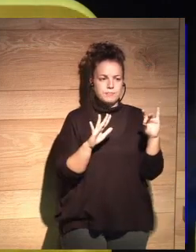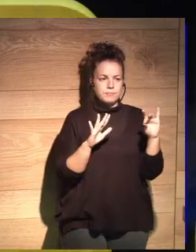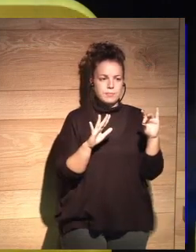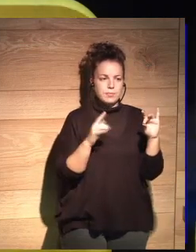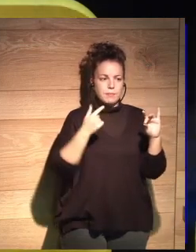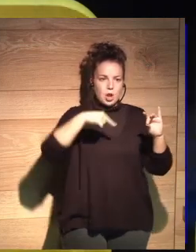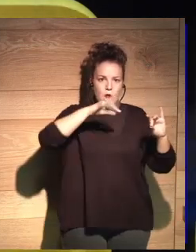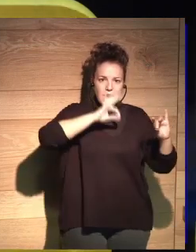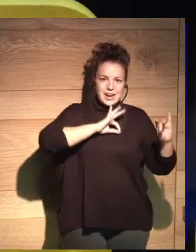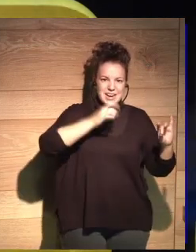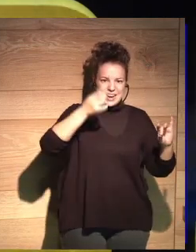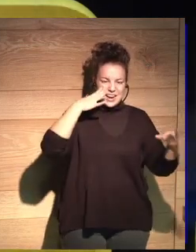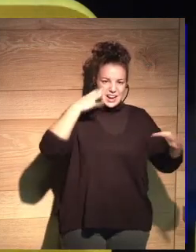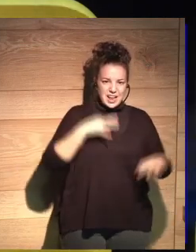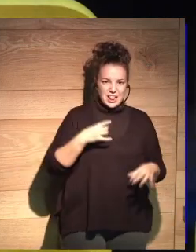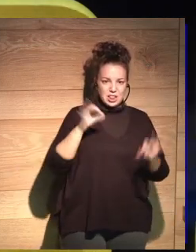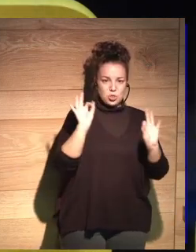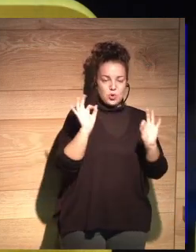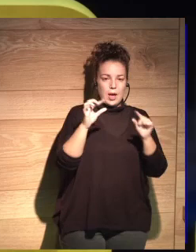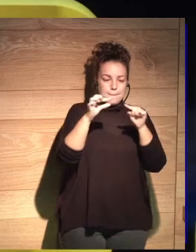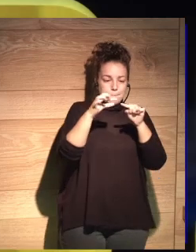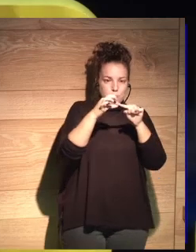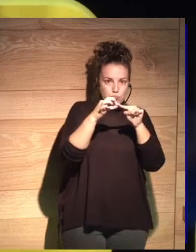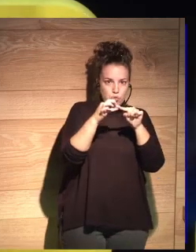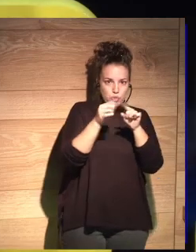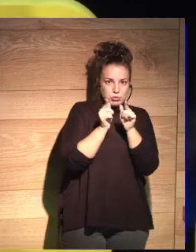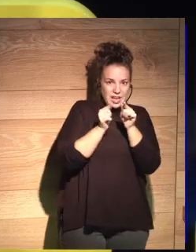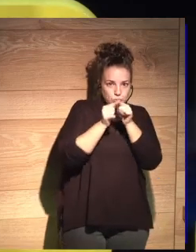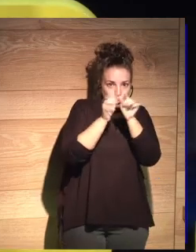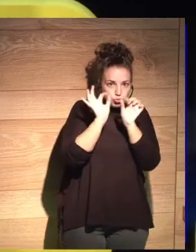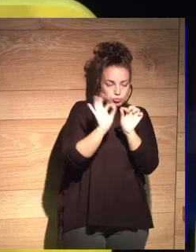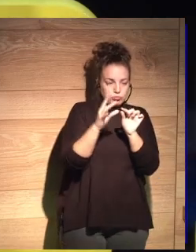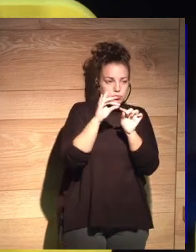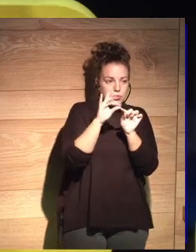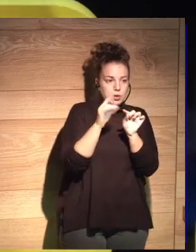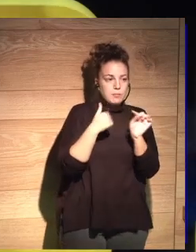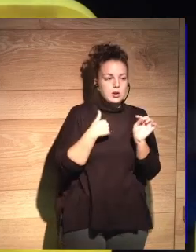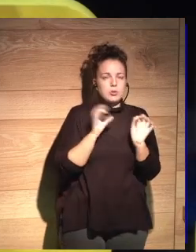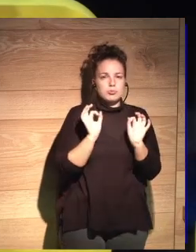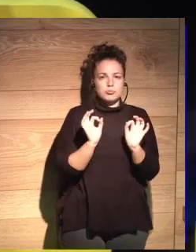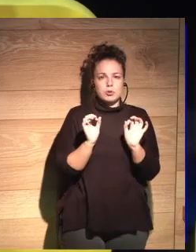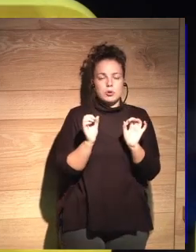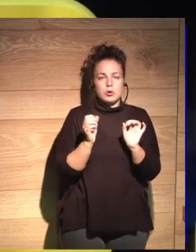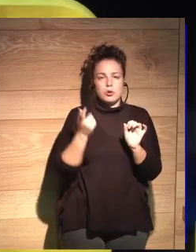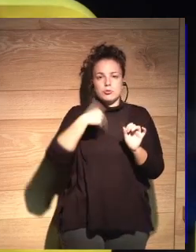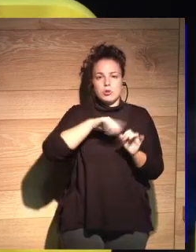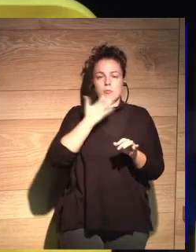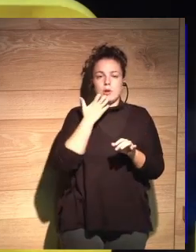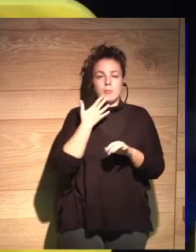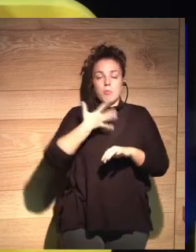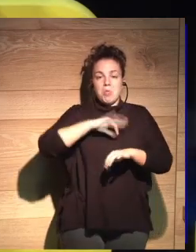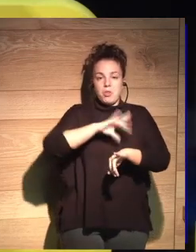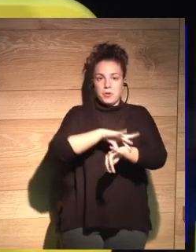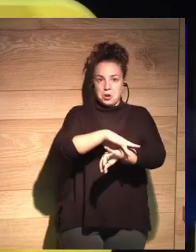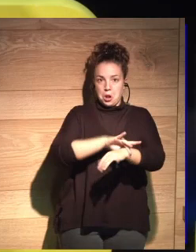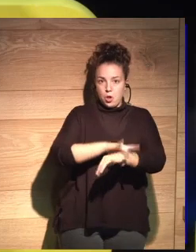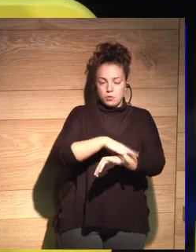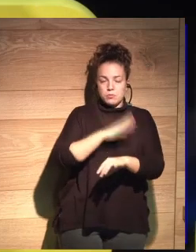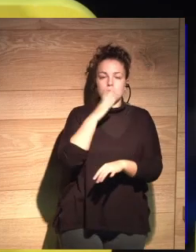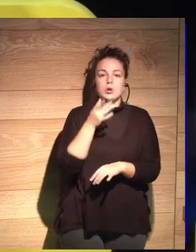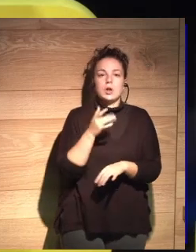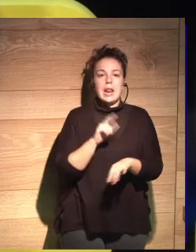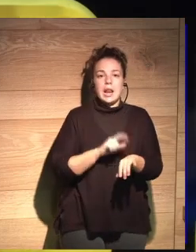space. And then we can use technology to do it. For example, we can add a watch. Watches are interesting little